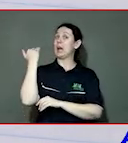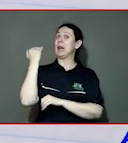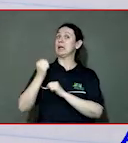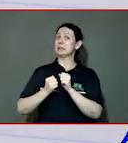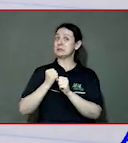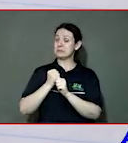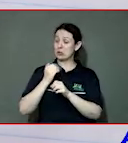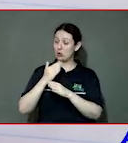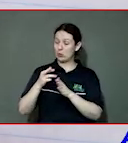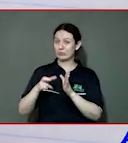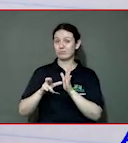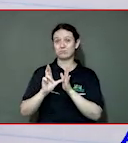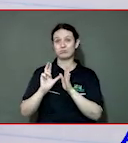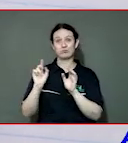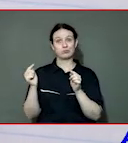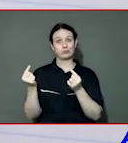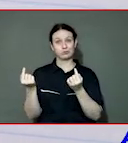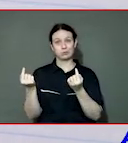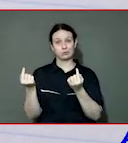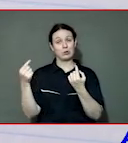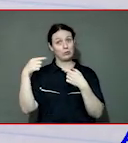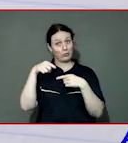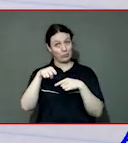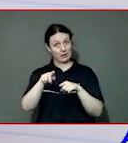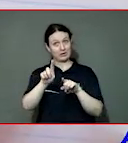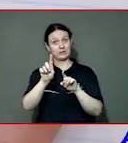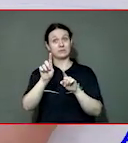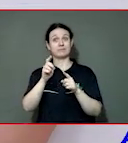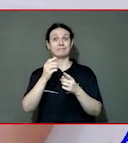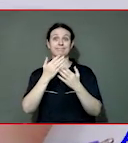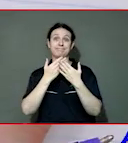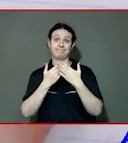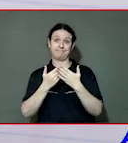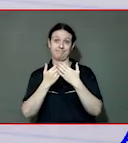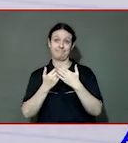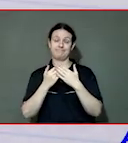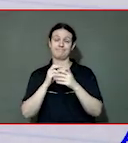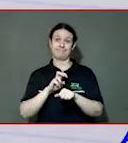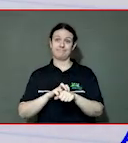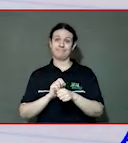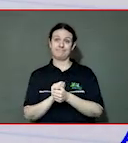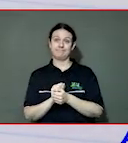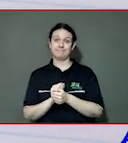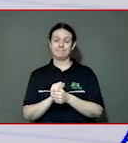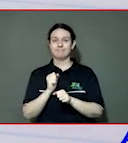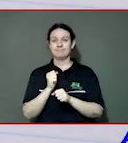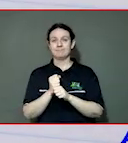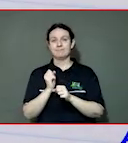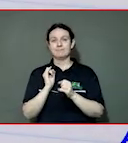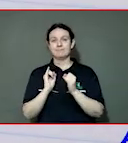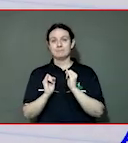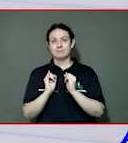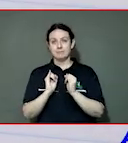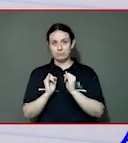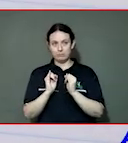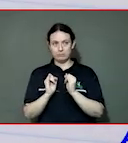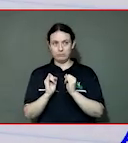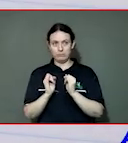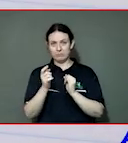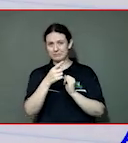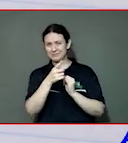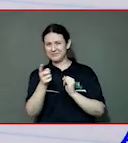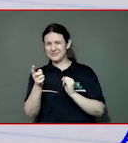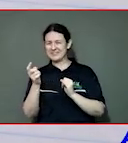the revision. So you must work through Newton's laws. You will see in grade 11, you cried about